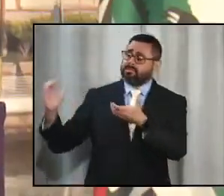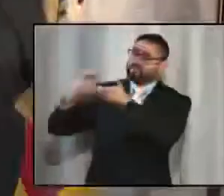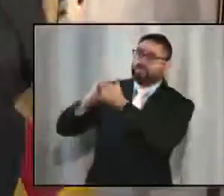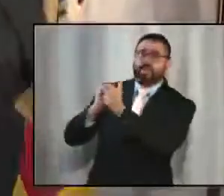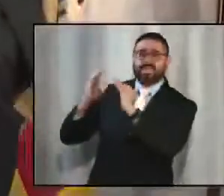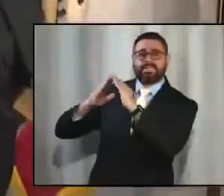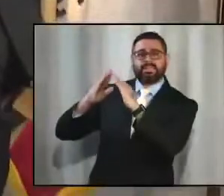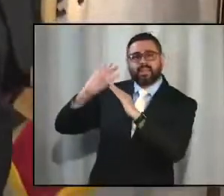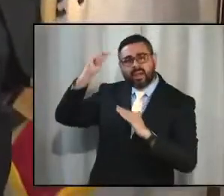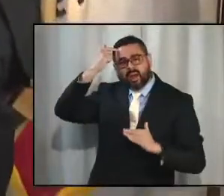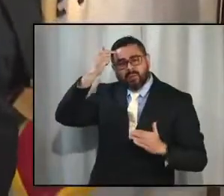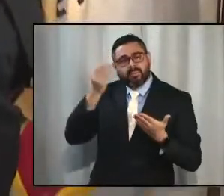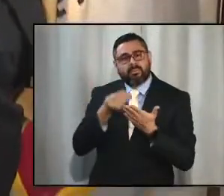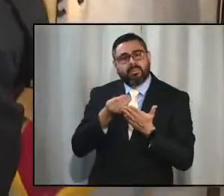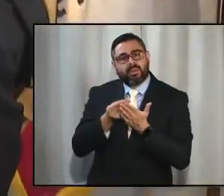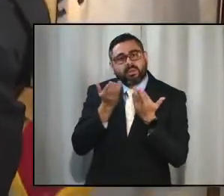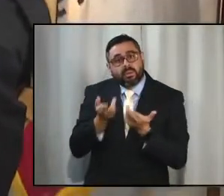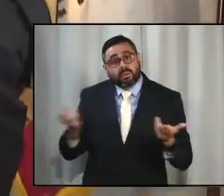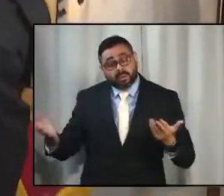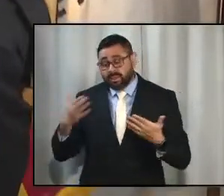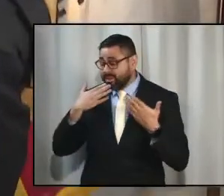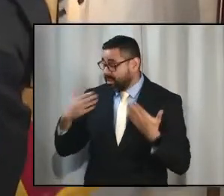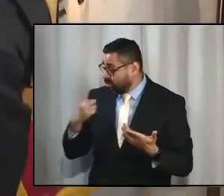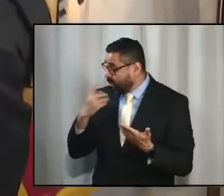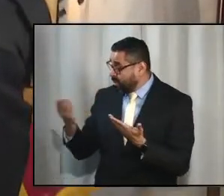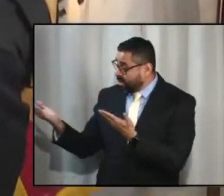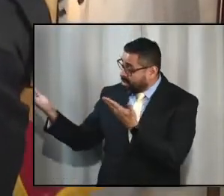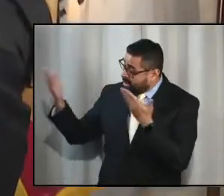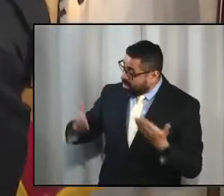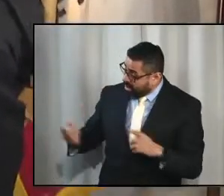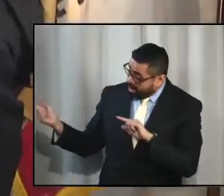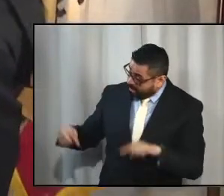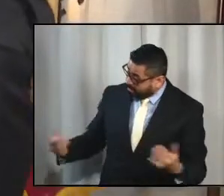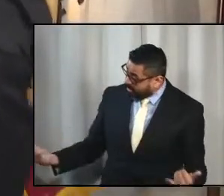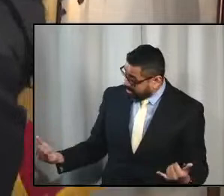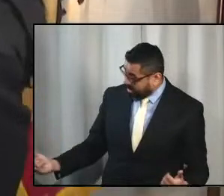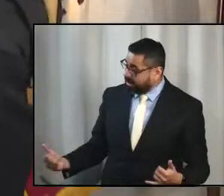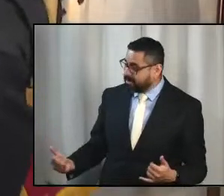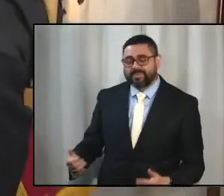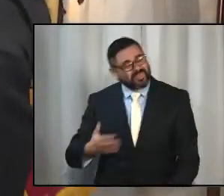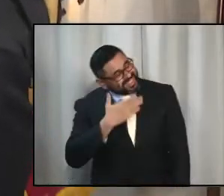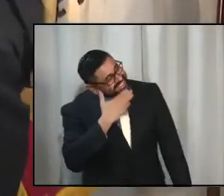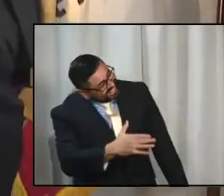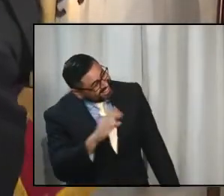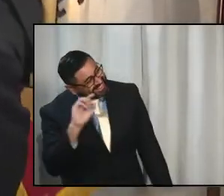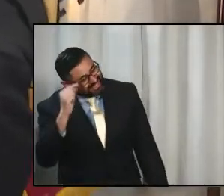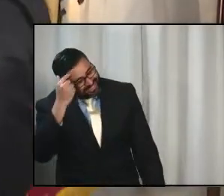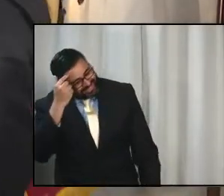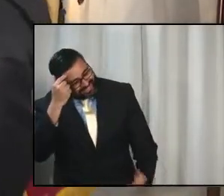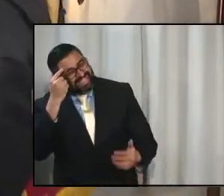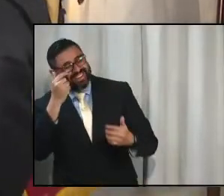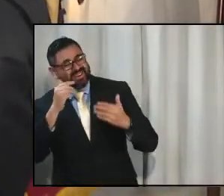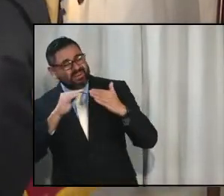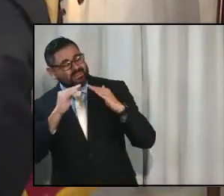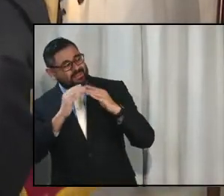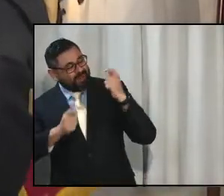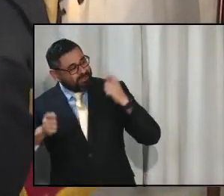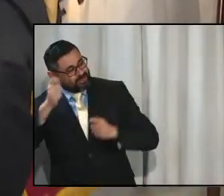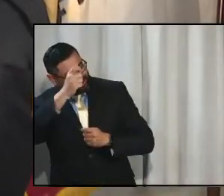So, Wally, thanks for being here with us today. Thank you, Mayor. Let's talk. Yeah, great. Thank you for having